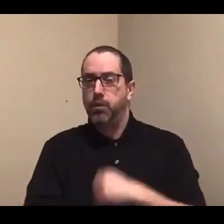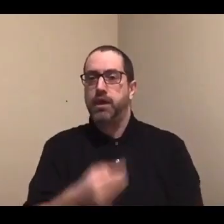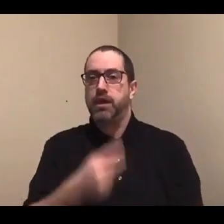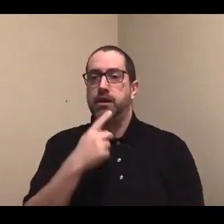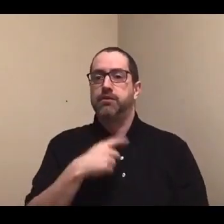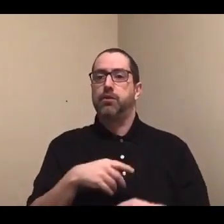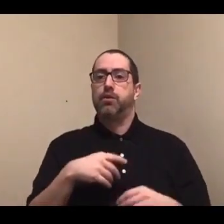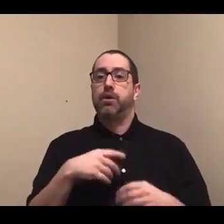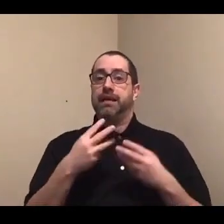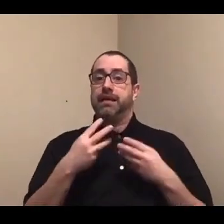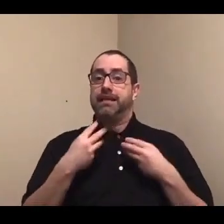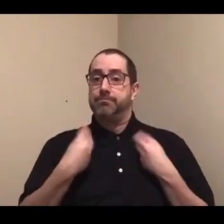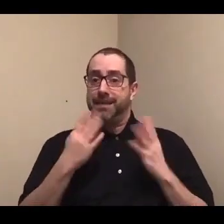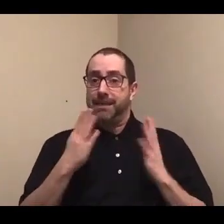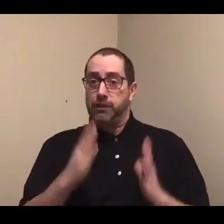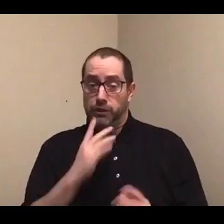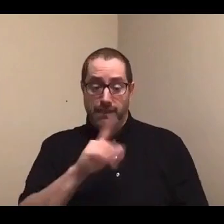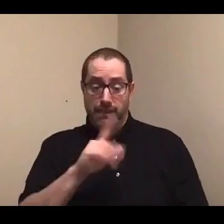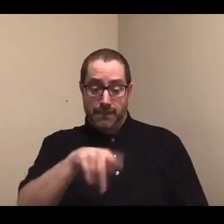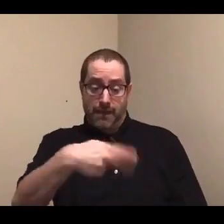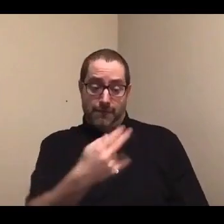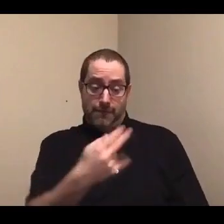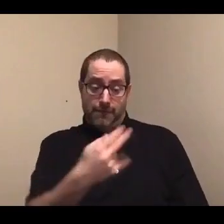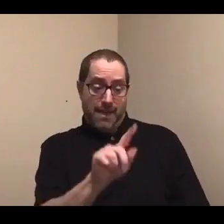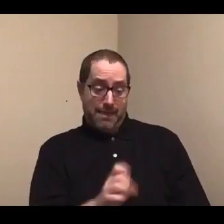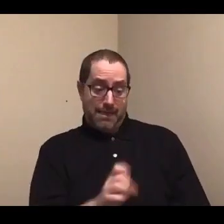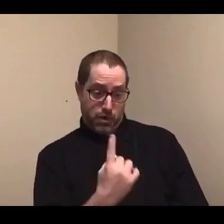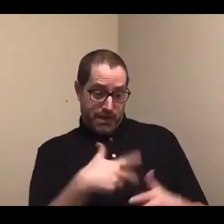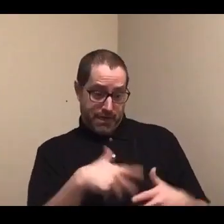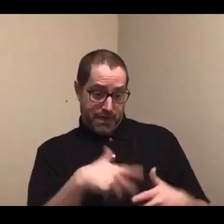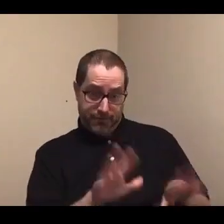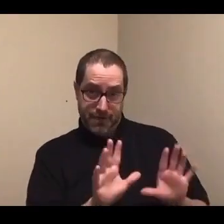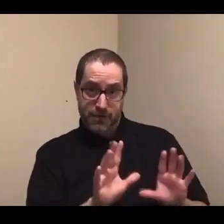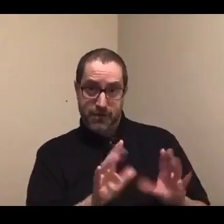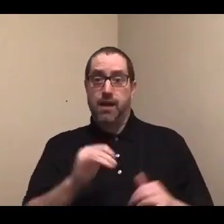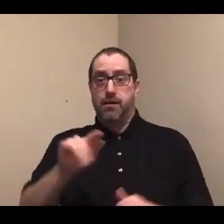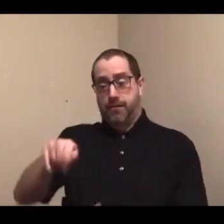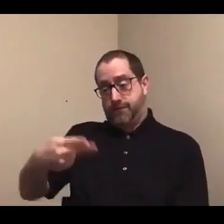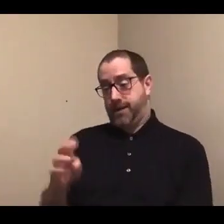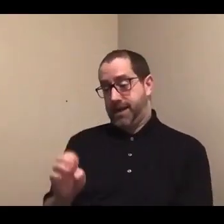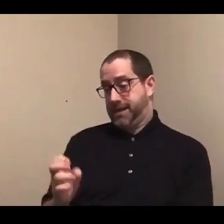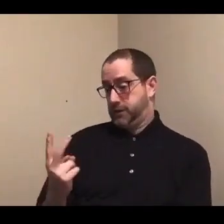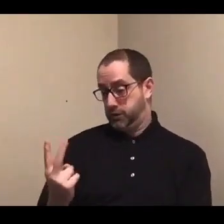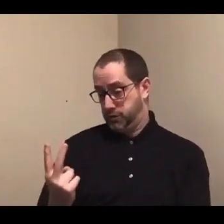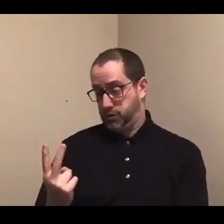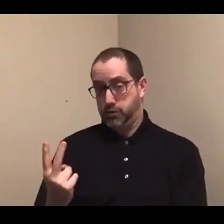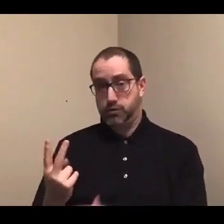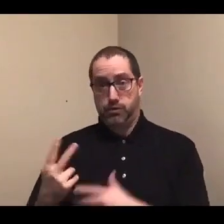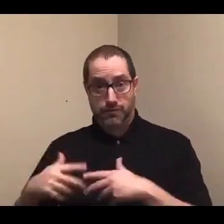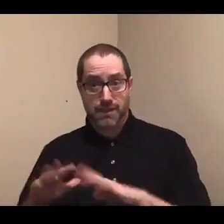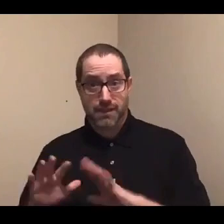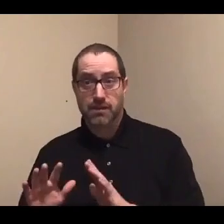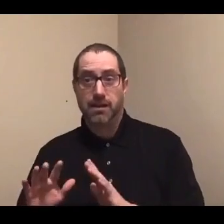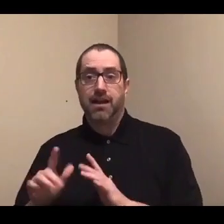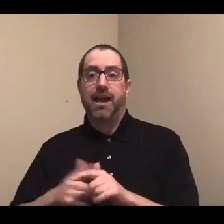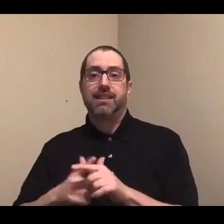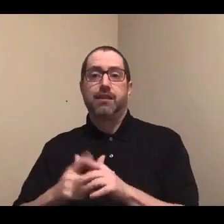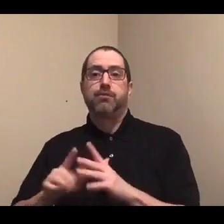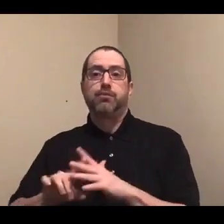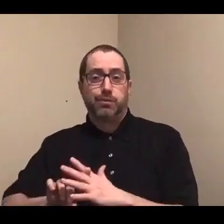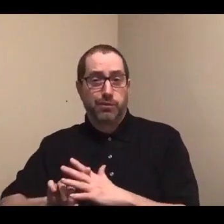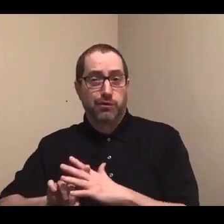around being phase 1 done, phase 2 of the first vaccine done, we will start vaccinating second doses as